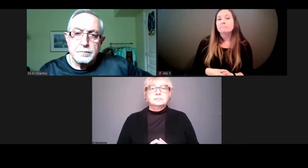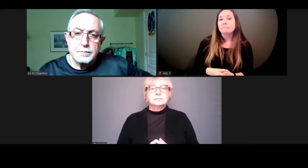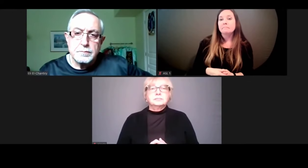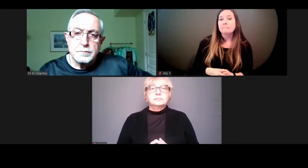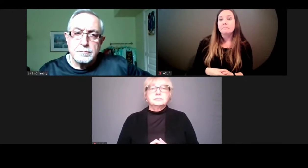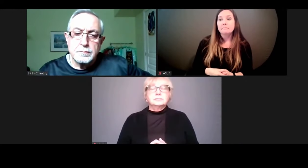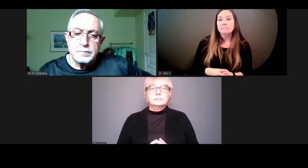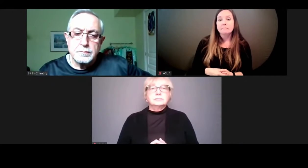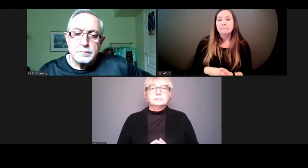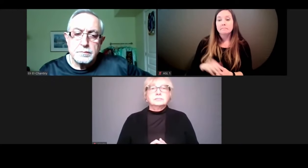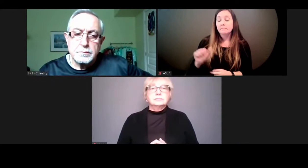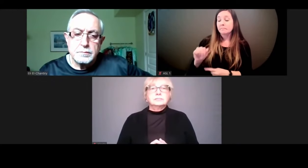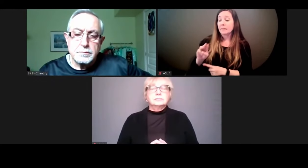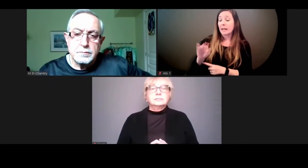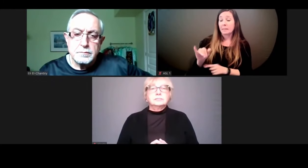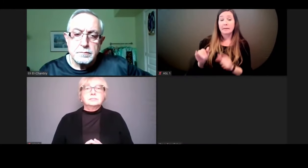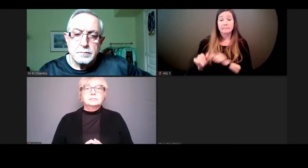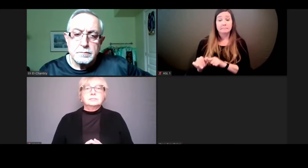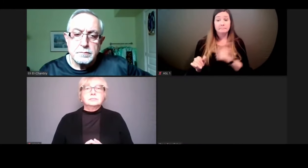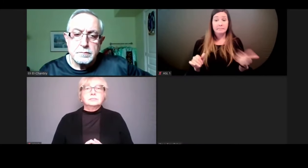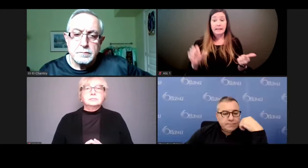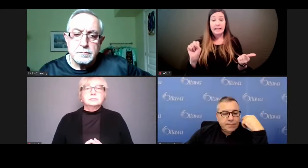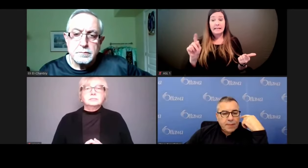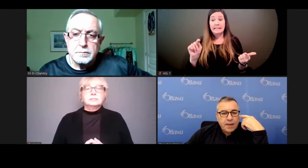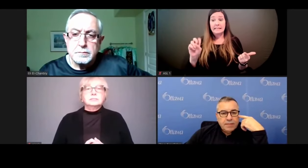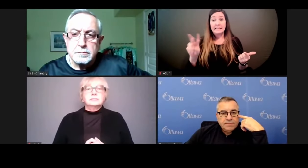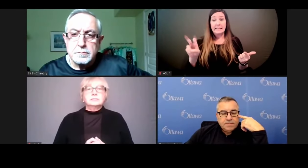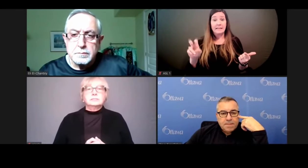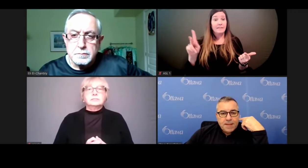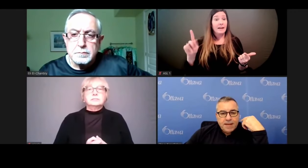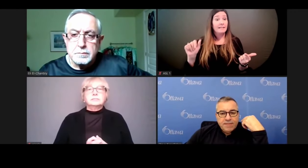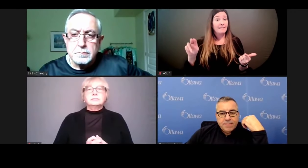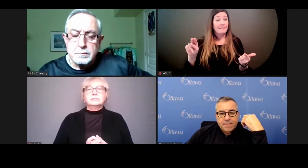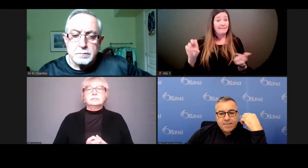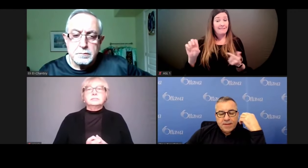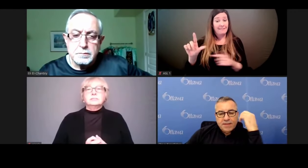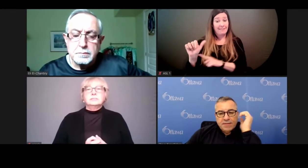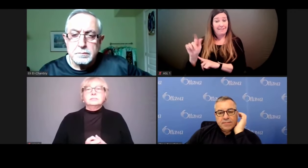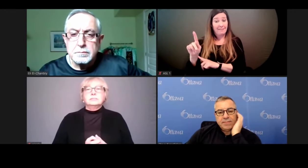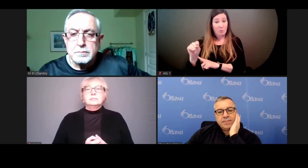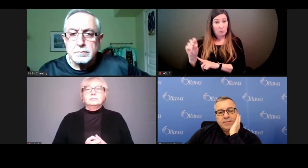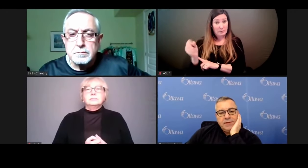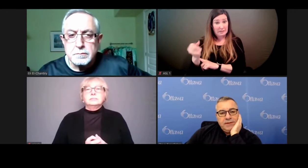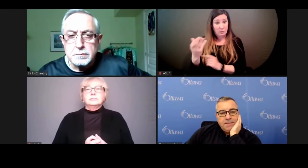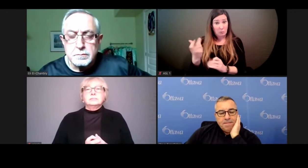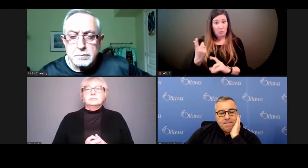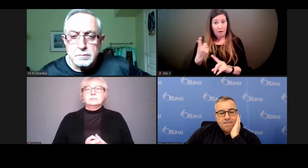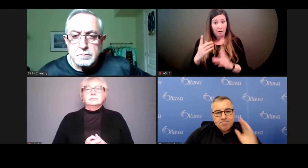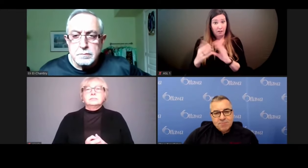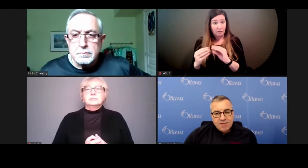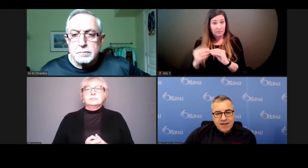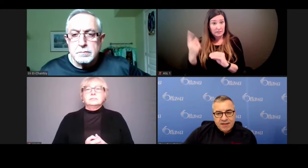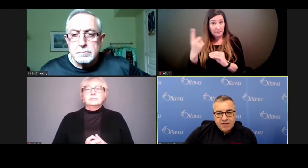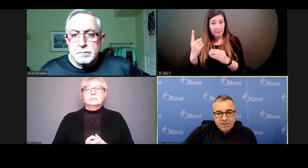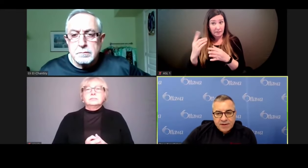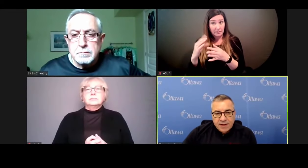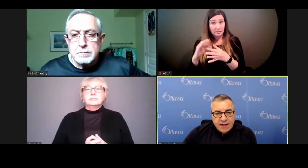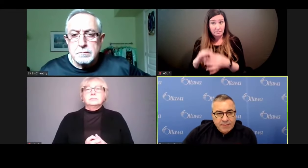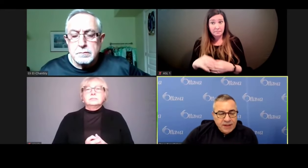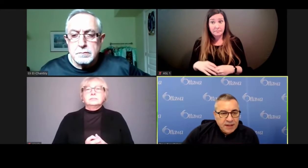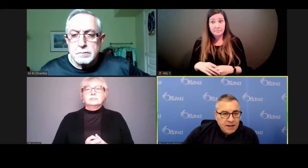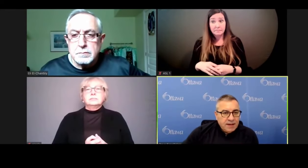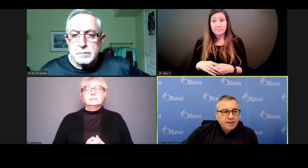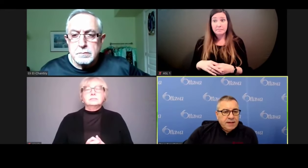And Mr. Steve Kanellakis, did you want to address the city about question about the city? Thank you,